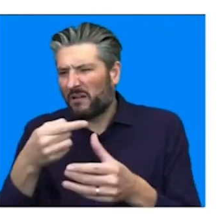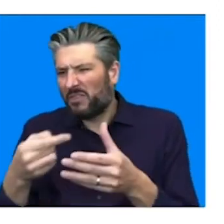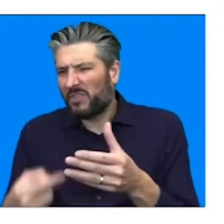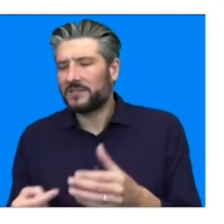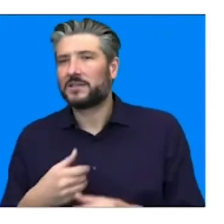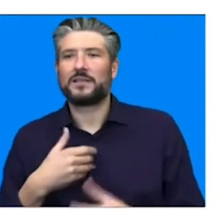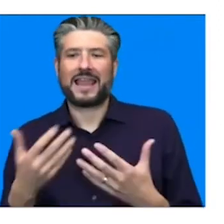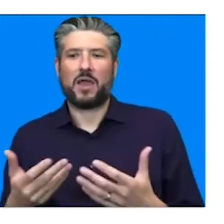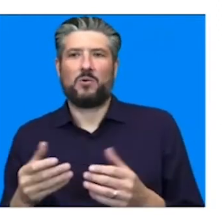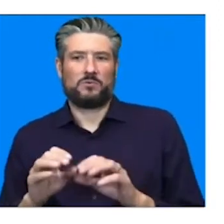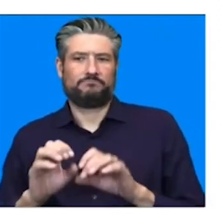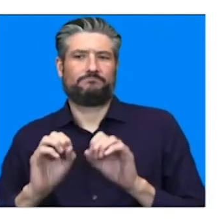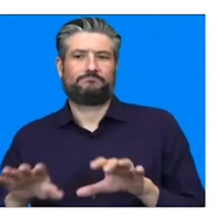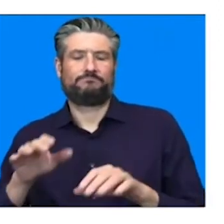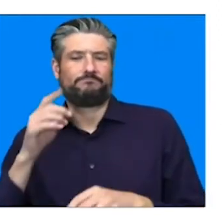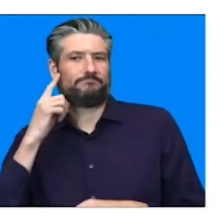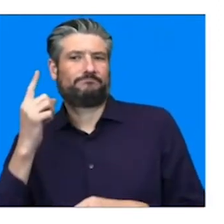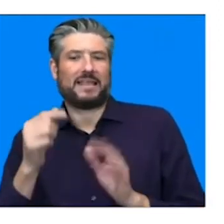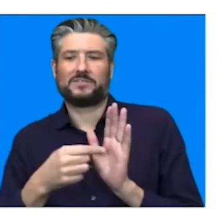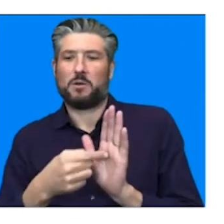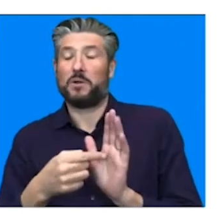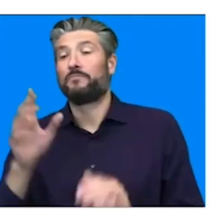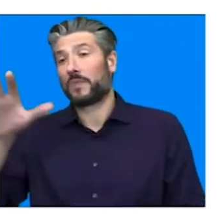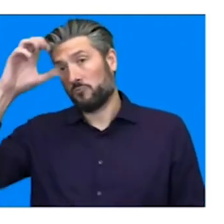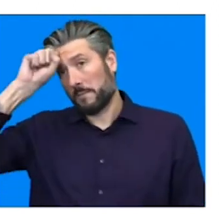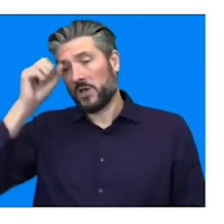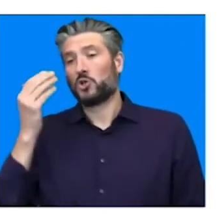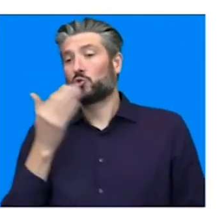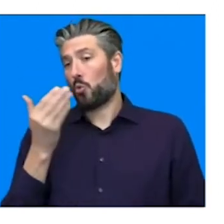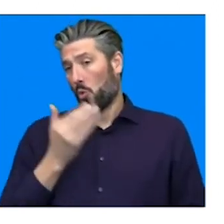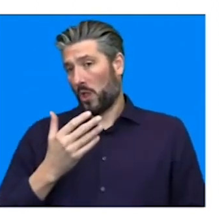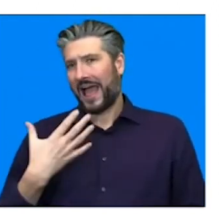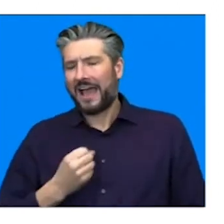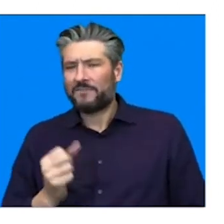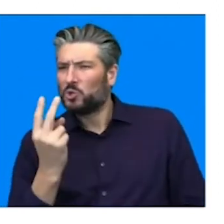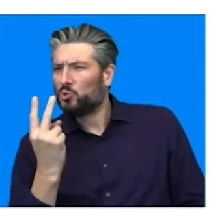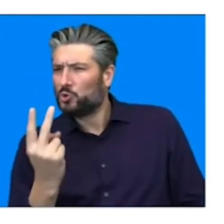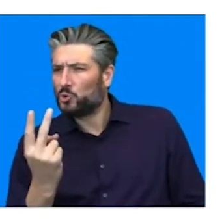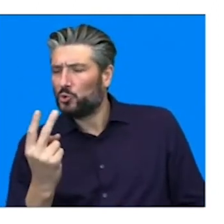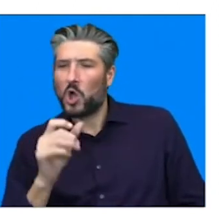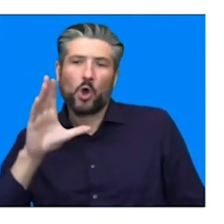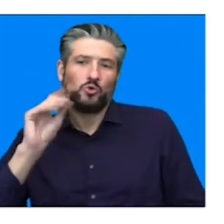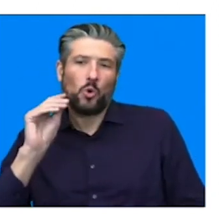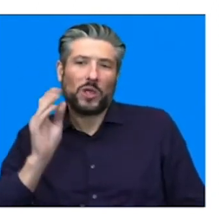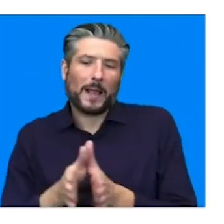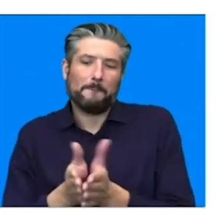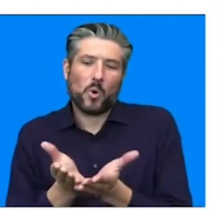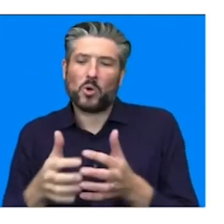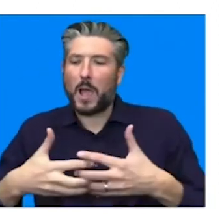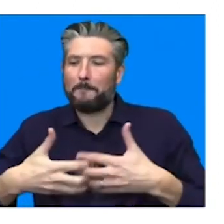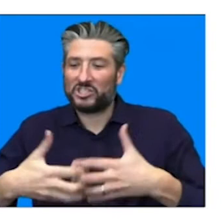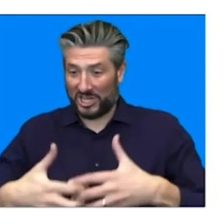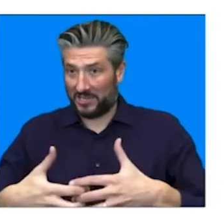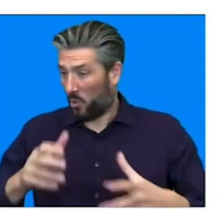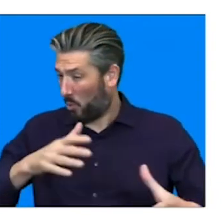used to have 2 talking book machines for the whole school. So if you wanted to listen to an audiobook, you would have